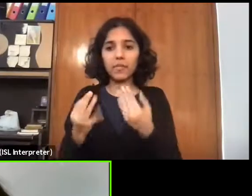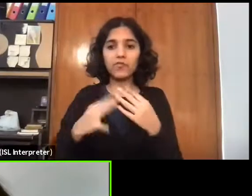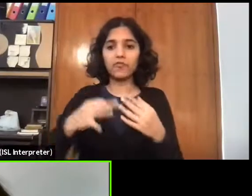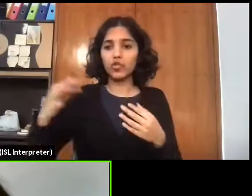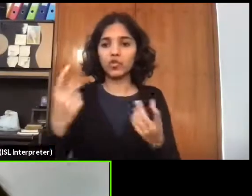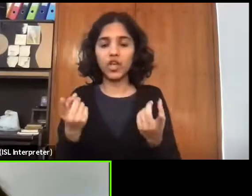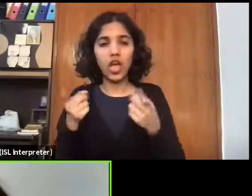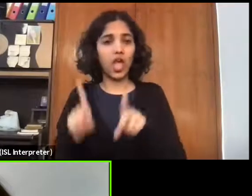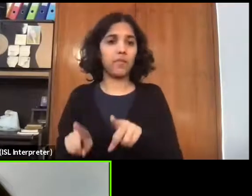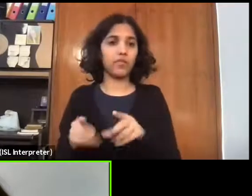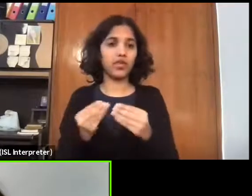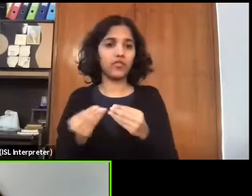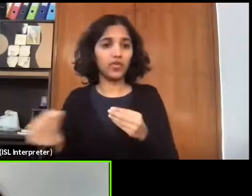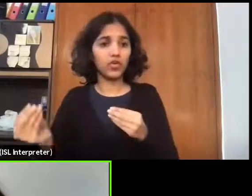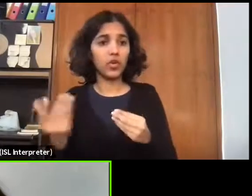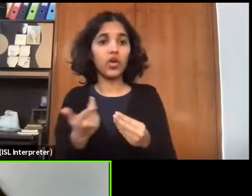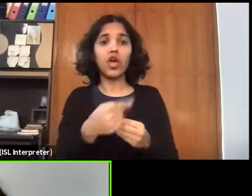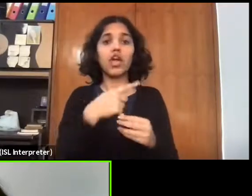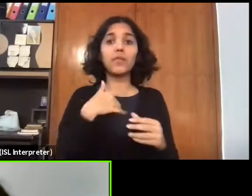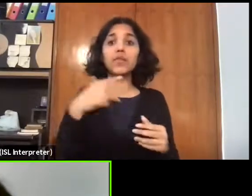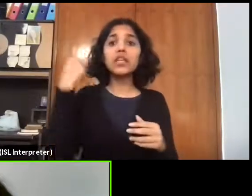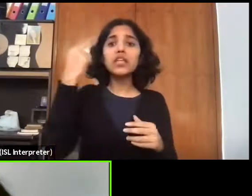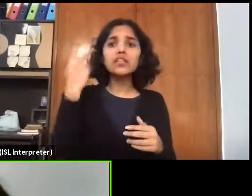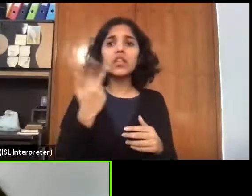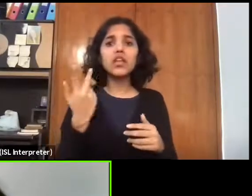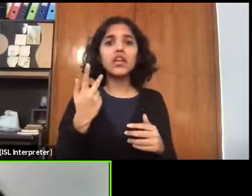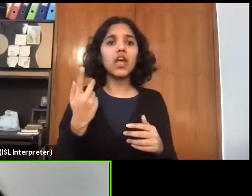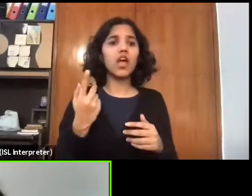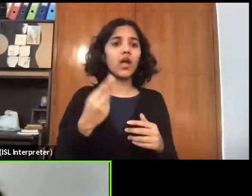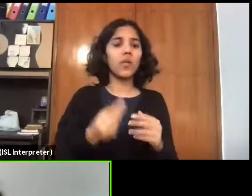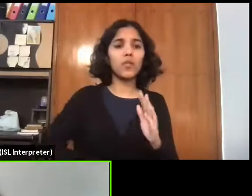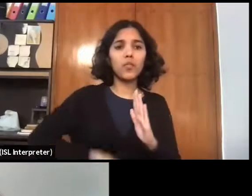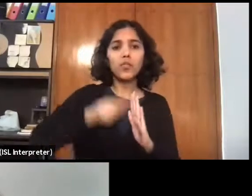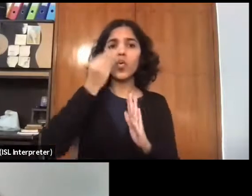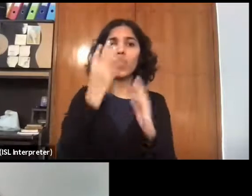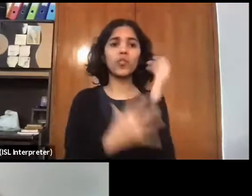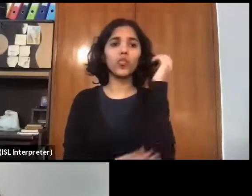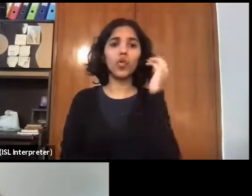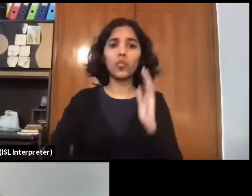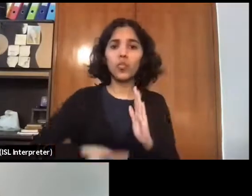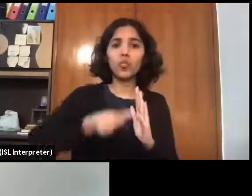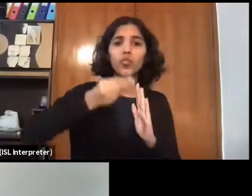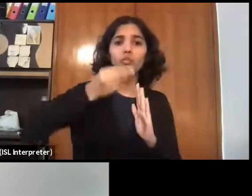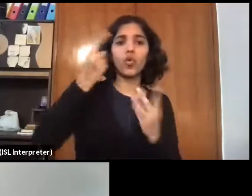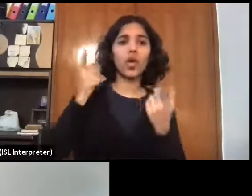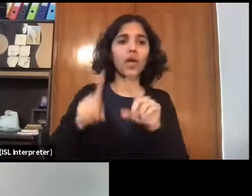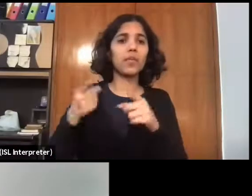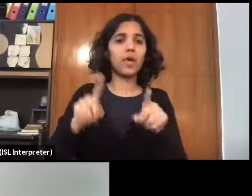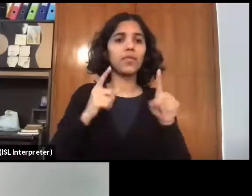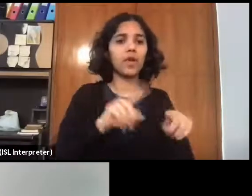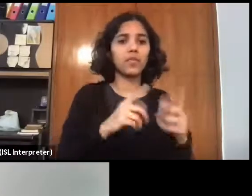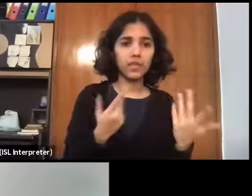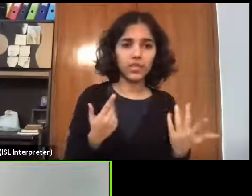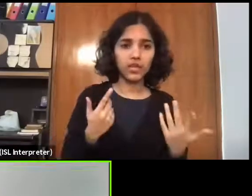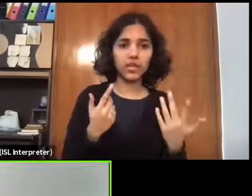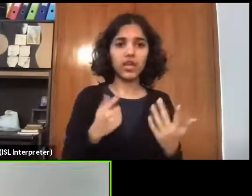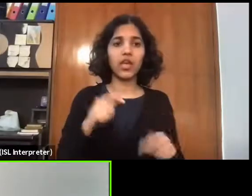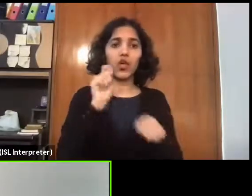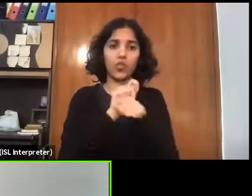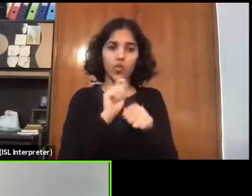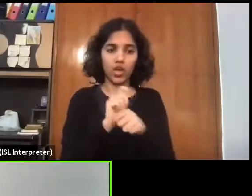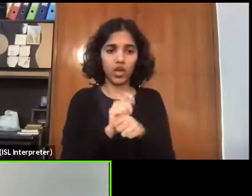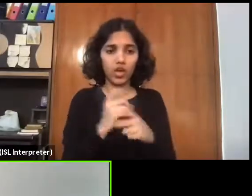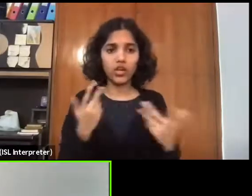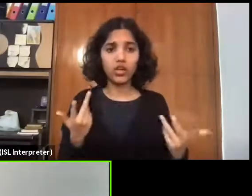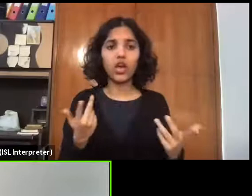because of the kind of poverty that many families have slipped into. Families that were perhaps